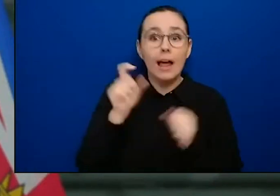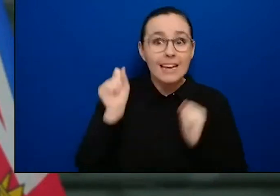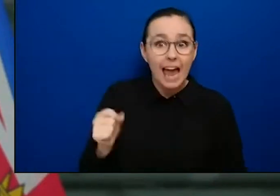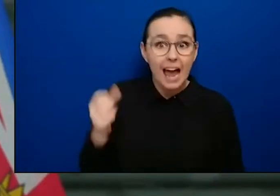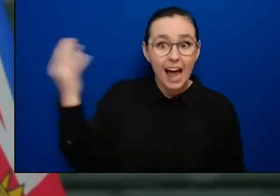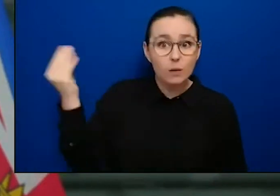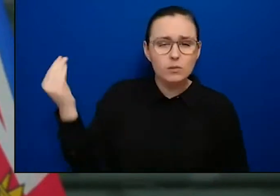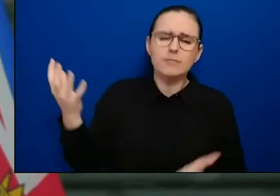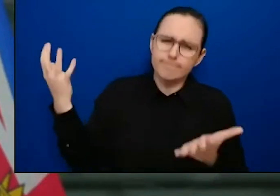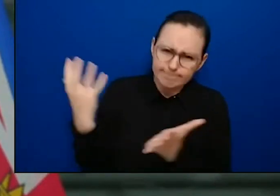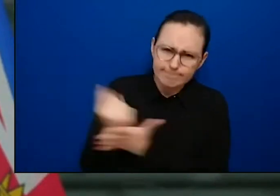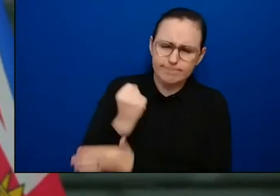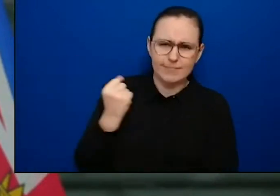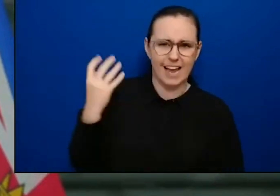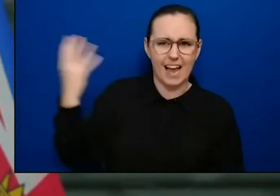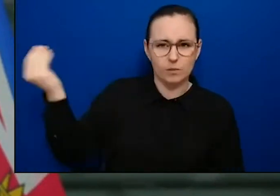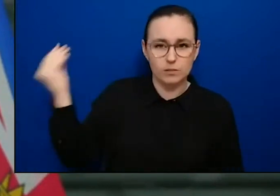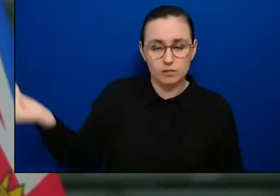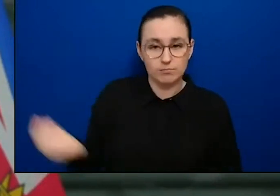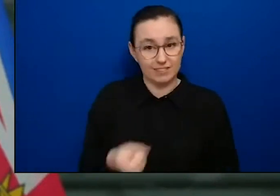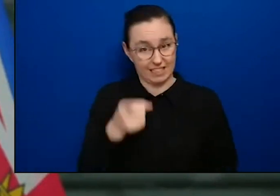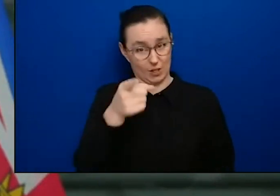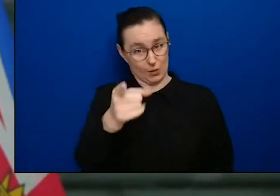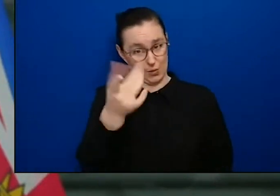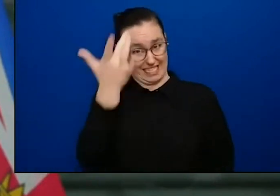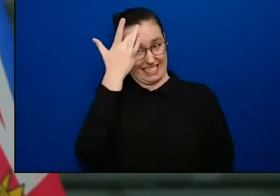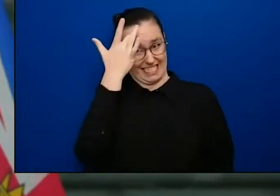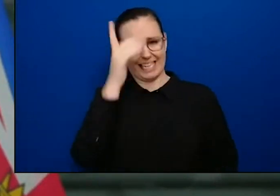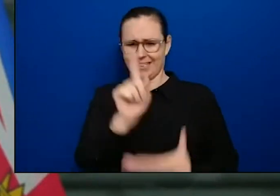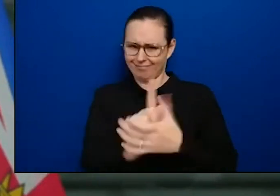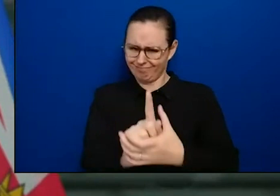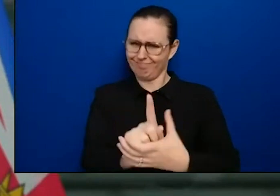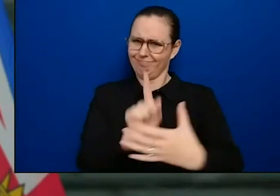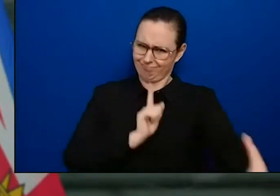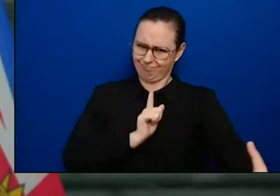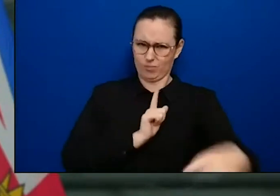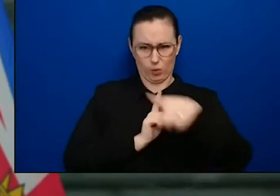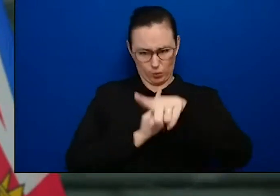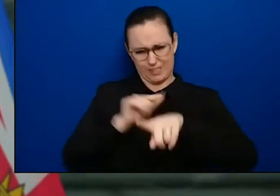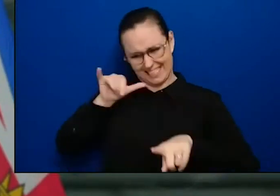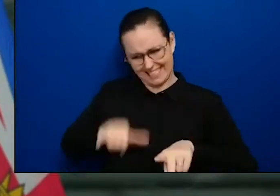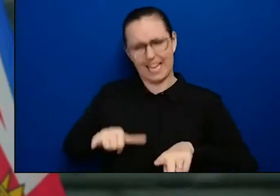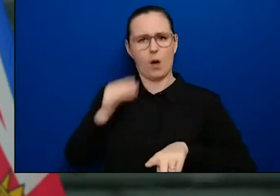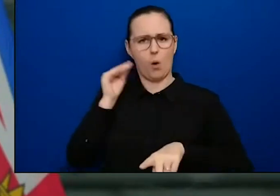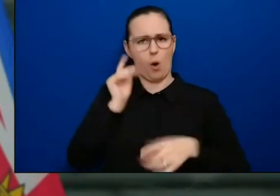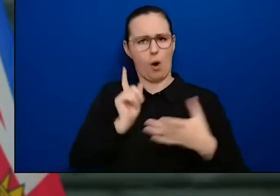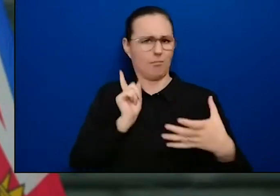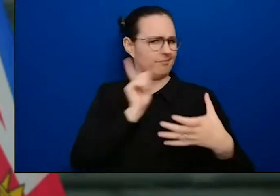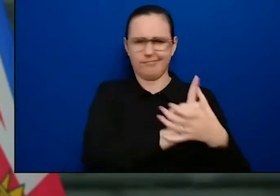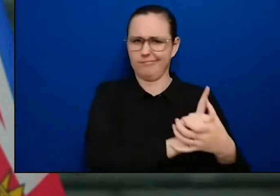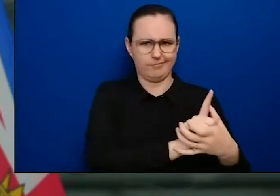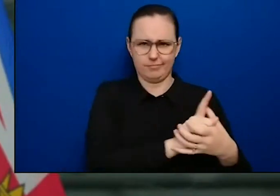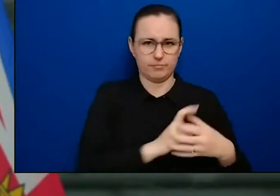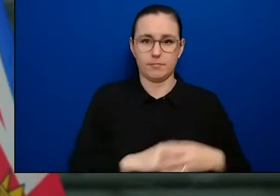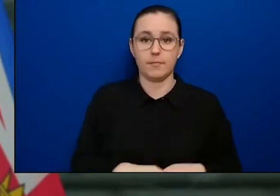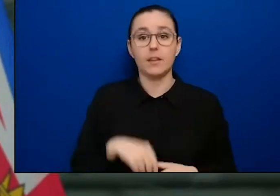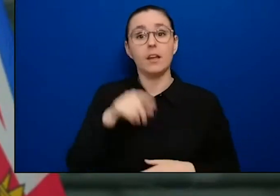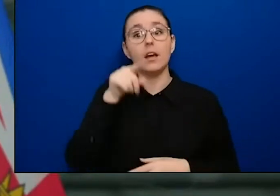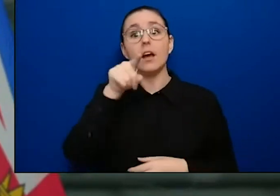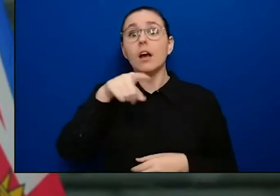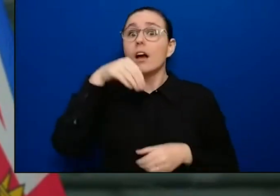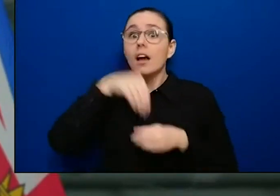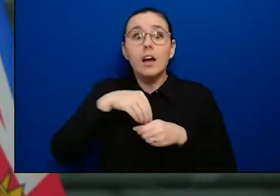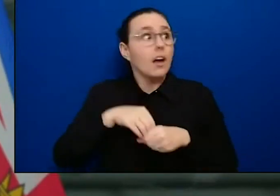sick. Having vaccinated people only, particularly if it's an inside gathering, or if you have elders or seniors